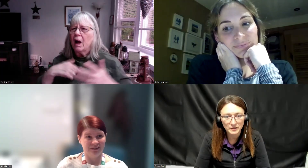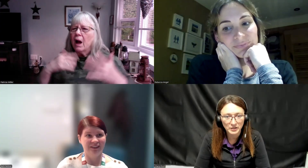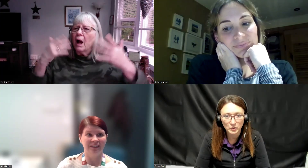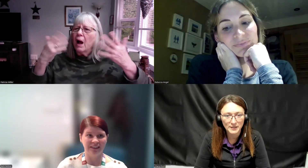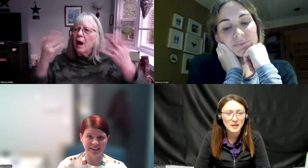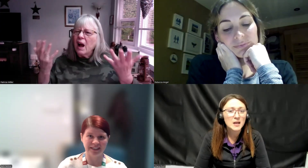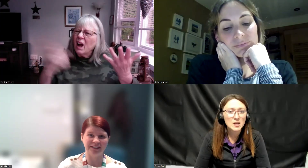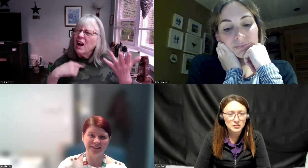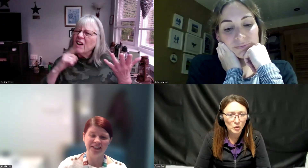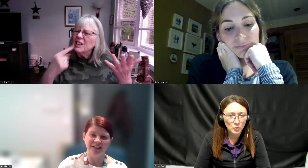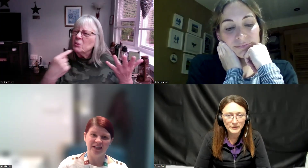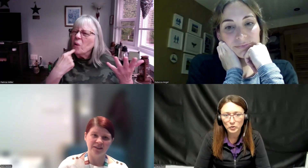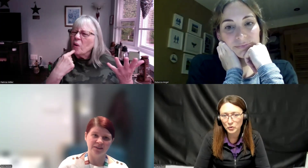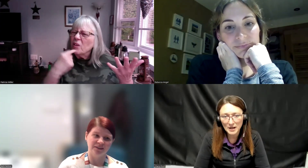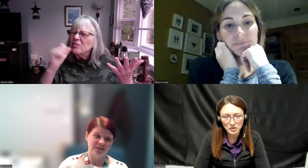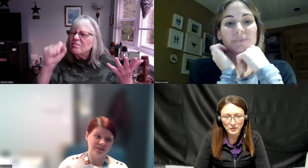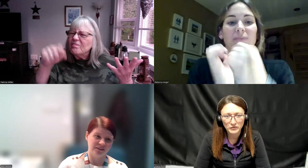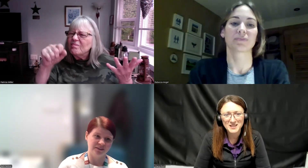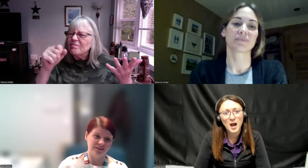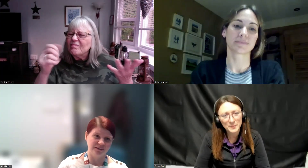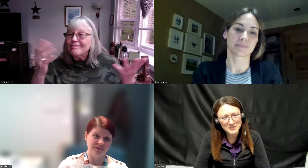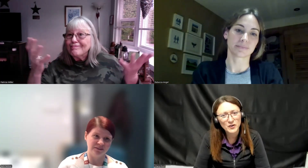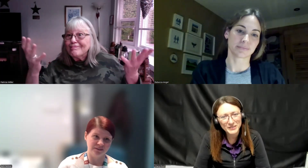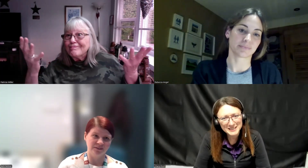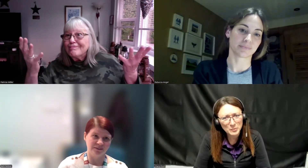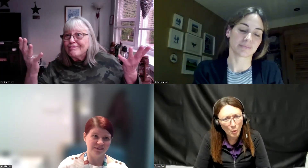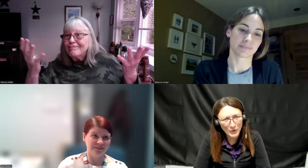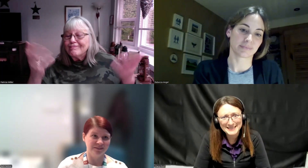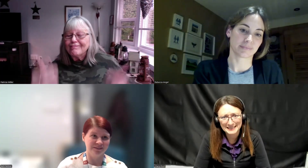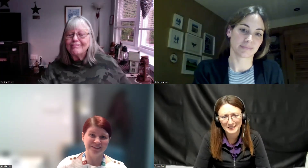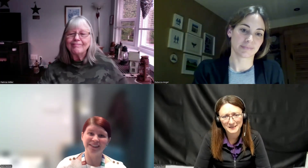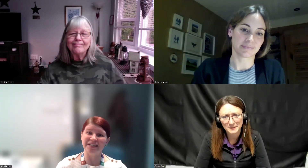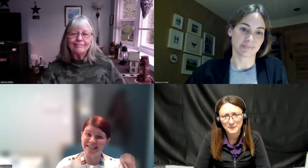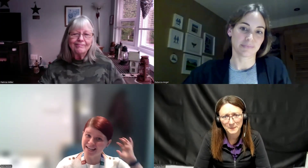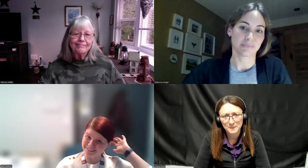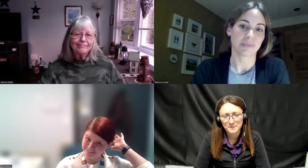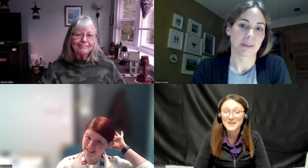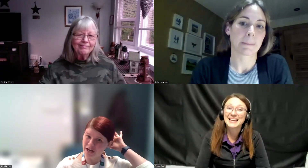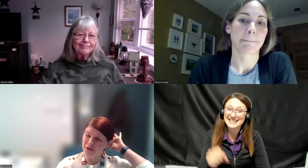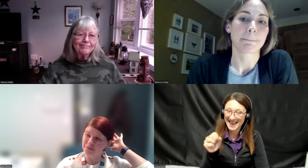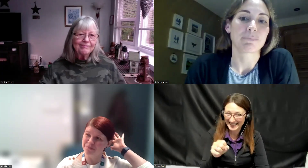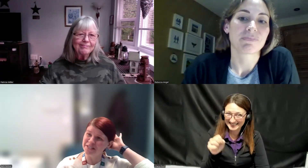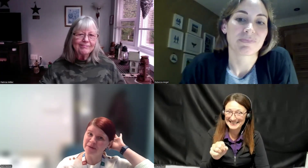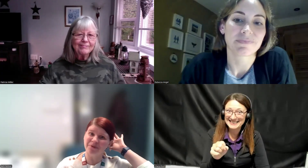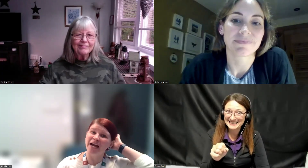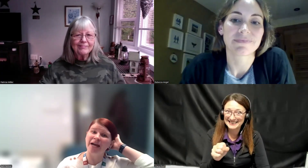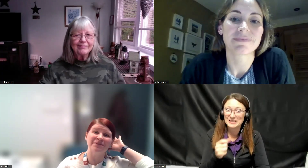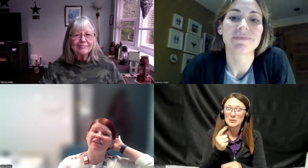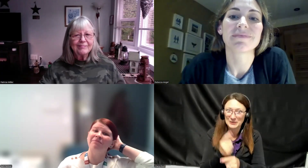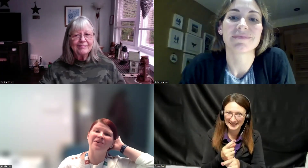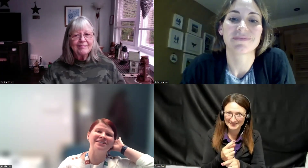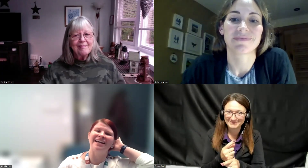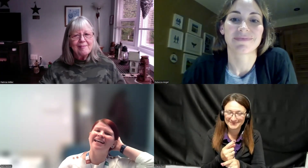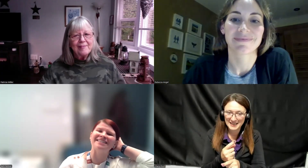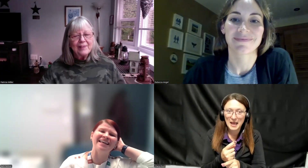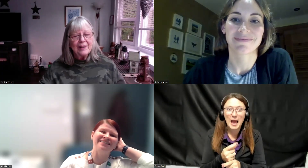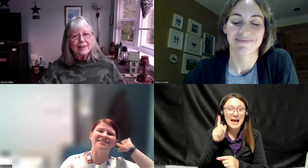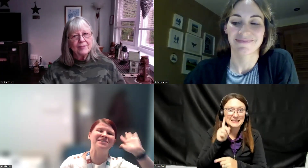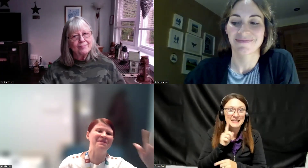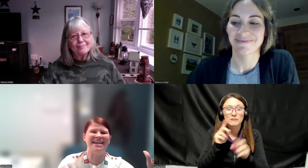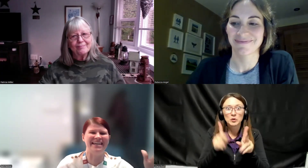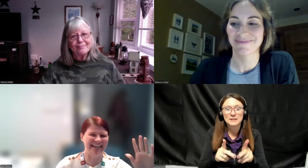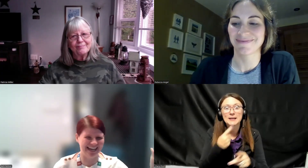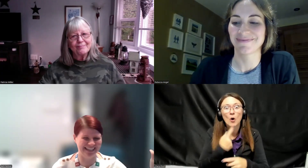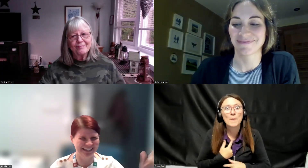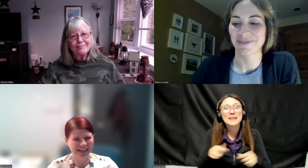are losing their hearing Yeah. slowly or gradually over time. It's very disappointing. Yes. The number of times a deaf person has said this